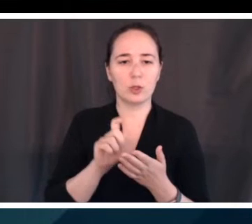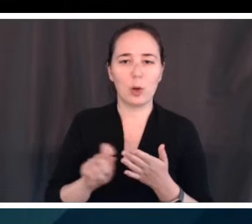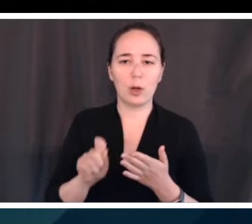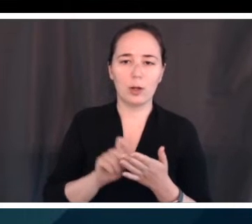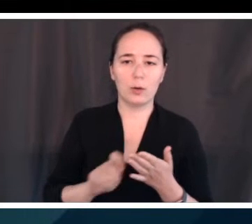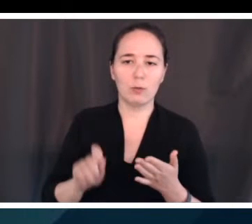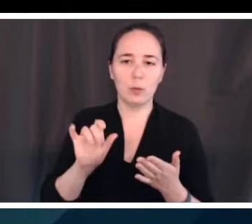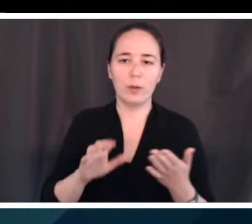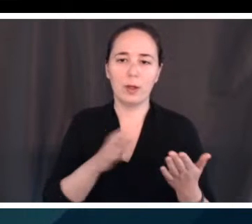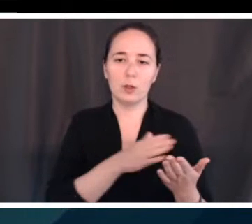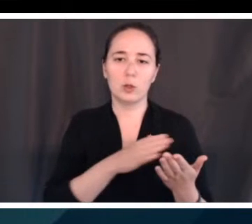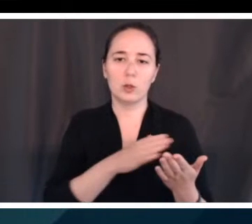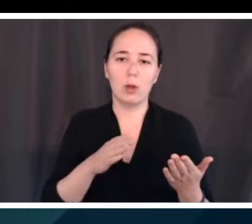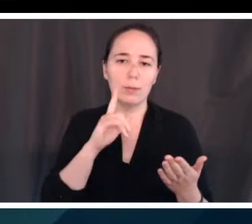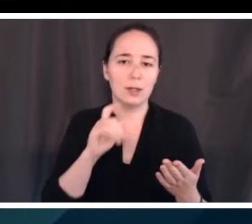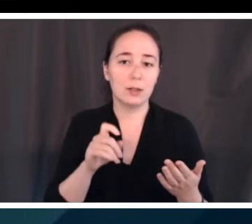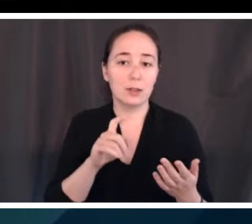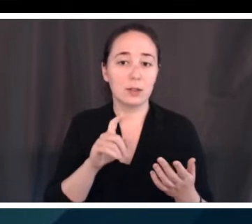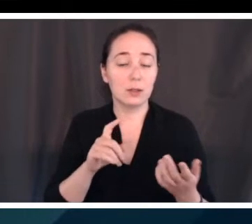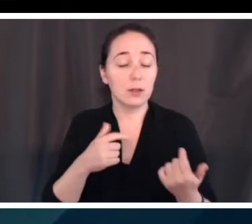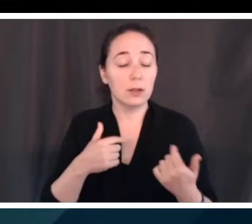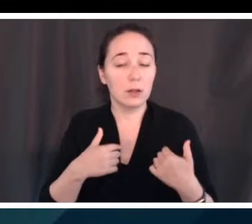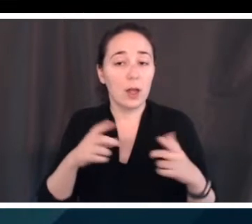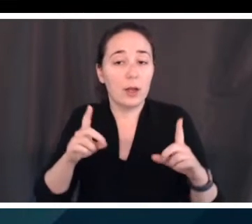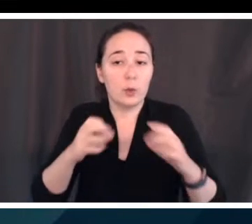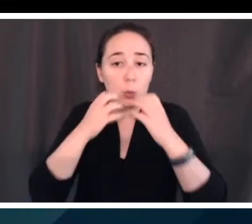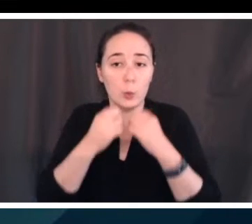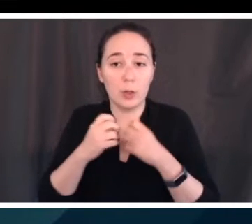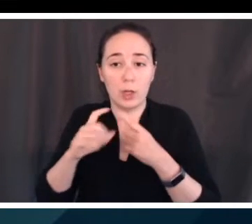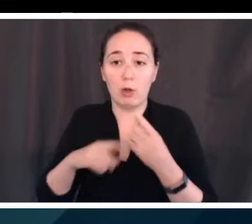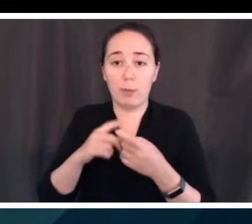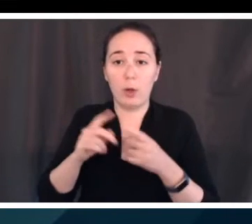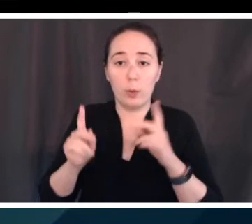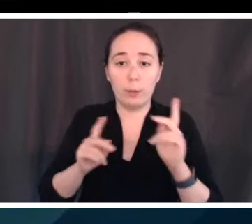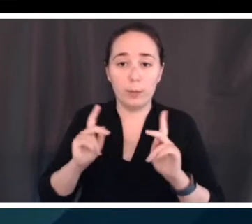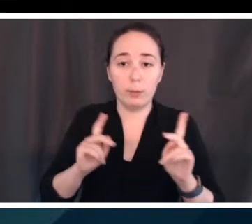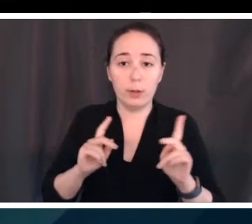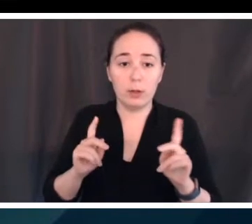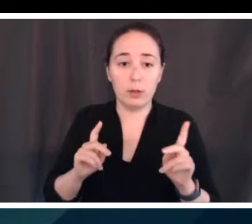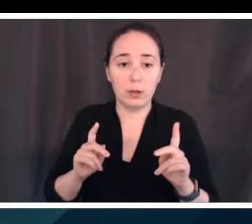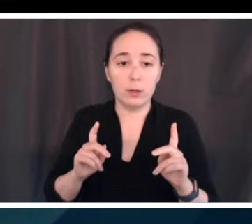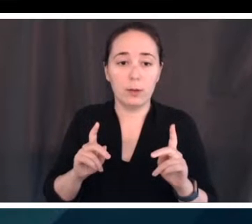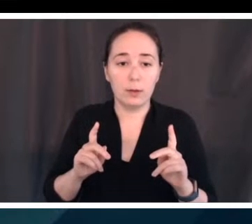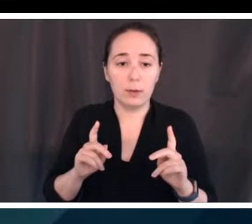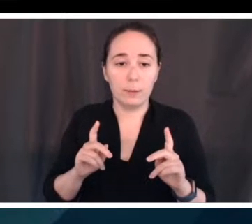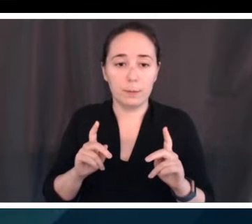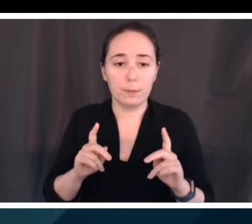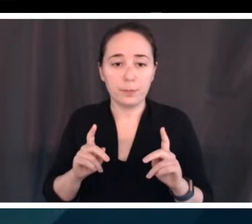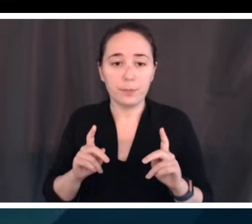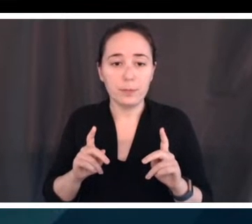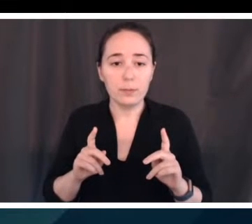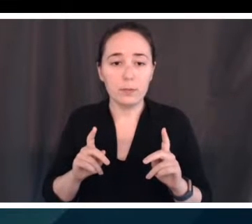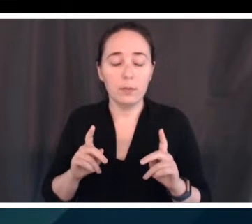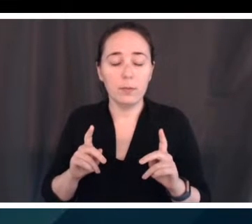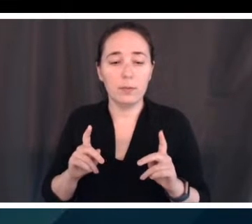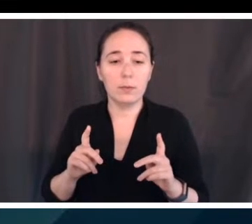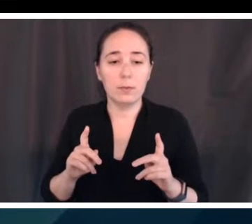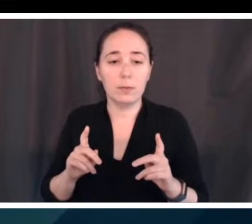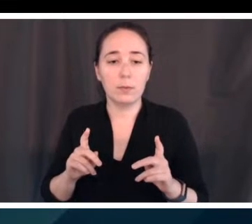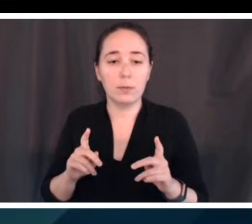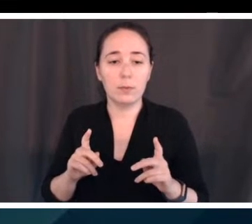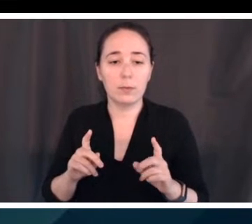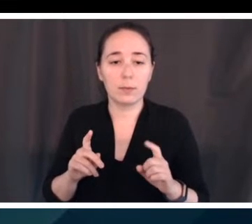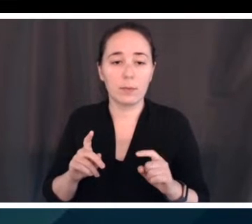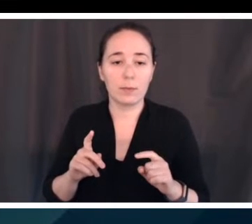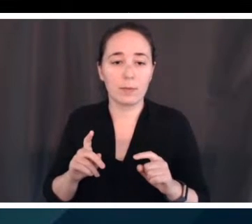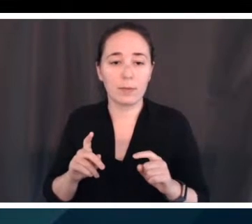I really care for people. And when I care for people, I feel like that's the only way